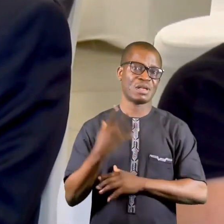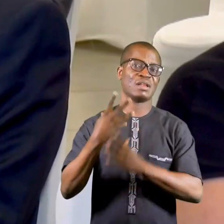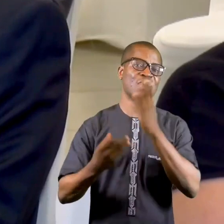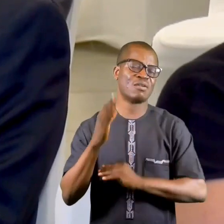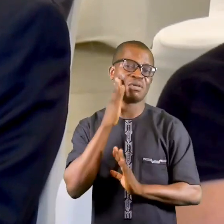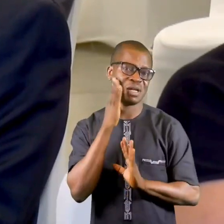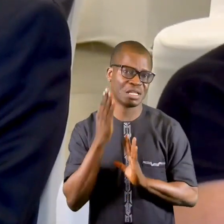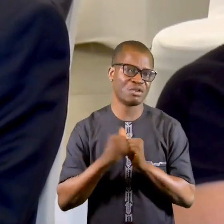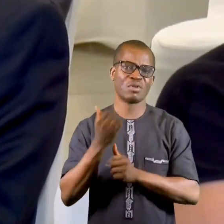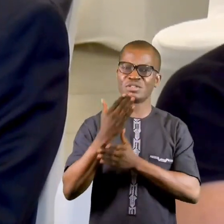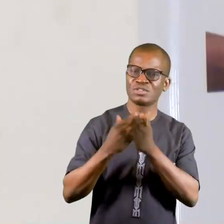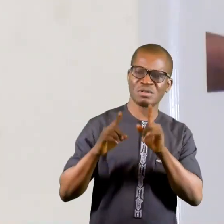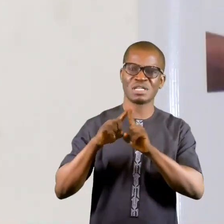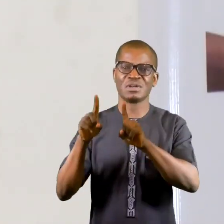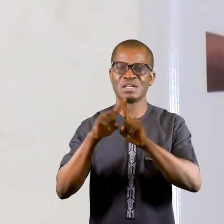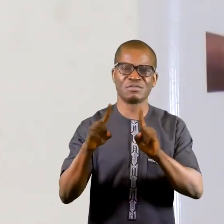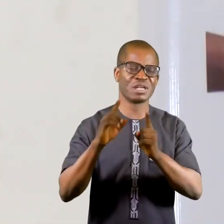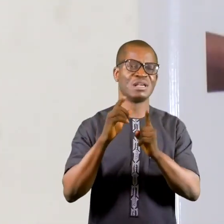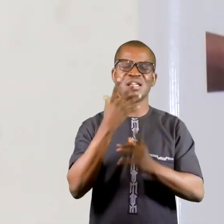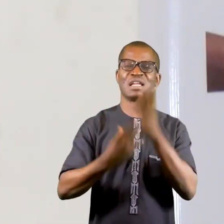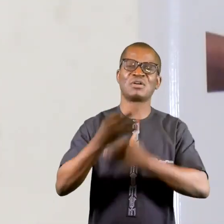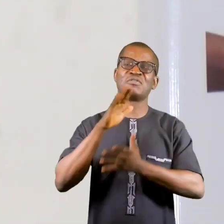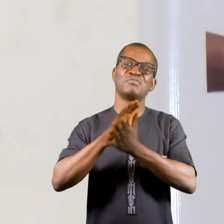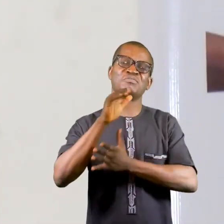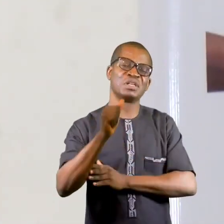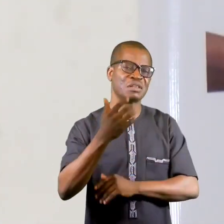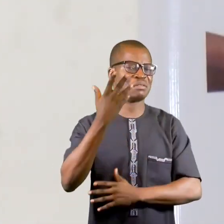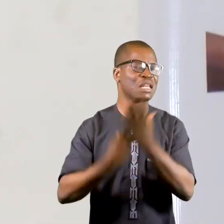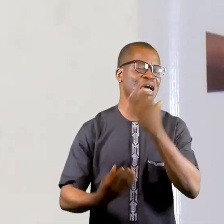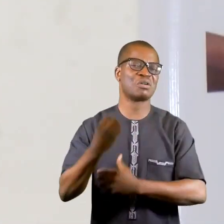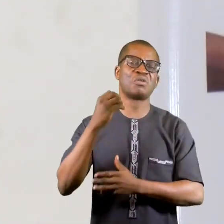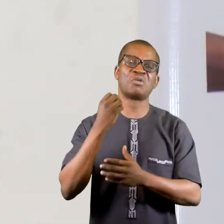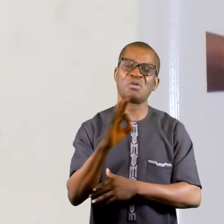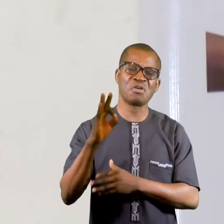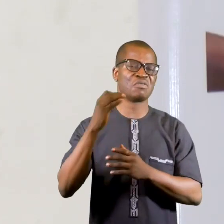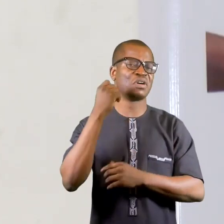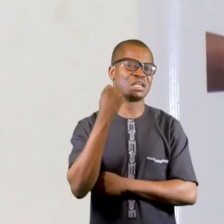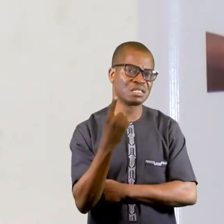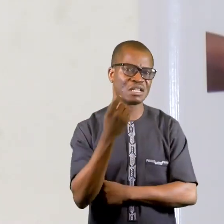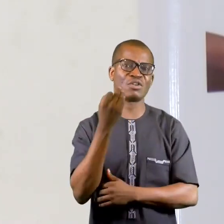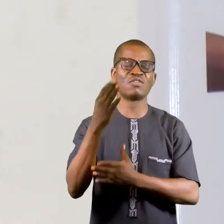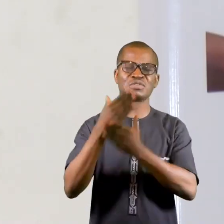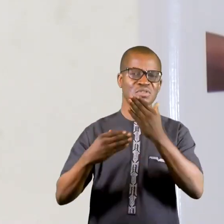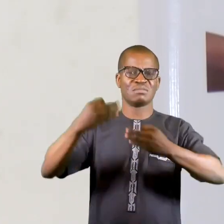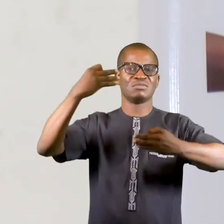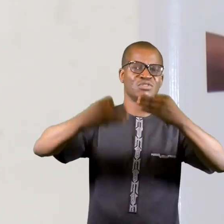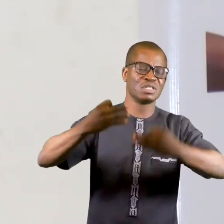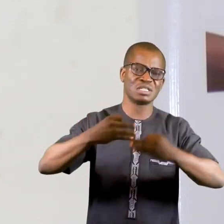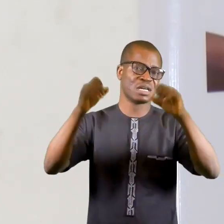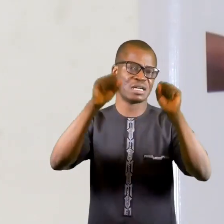Oftentimes a lack of familiarity and sometimes outright distrust, the lack of understanding of each other's